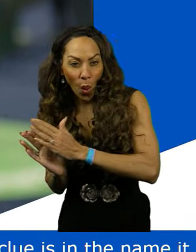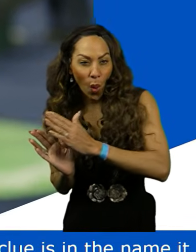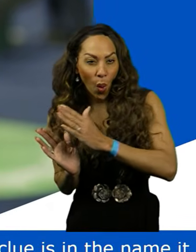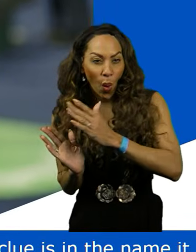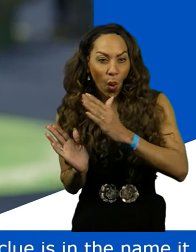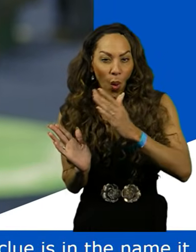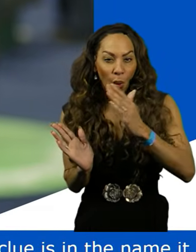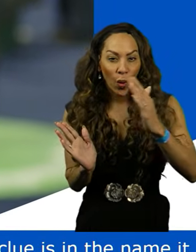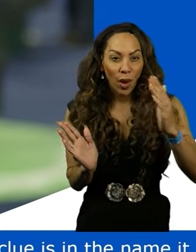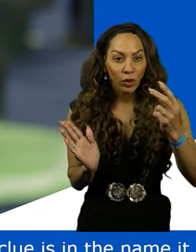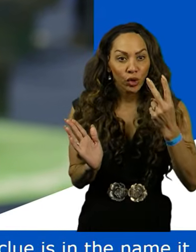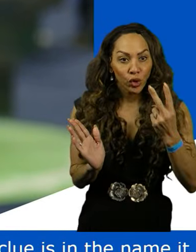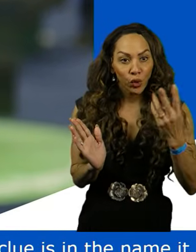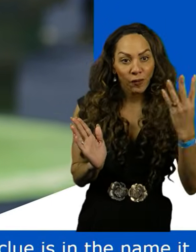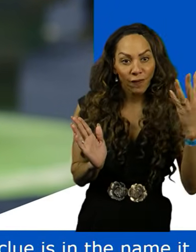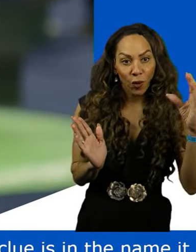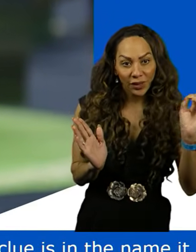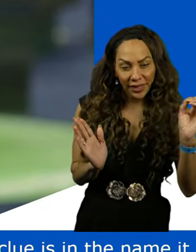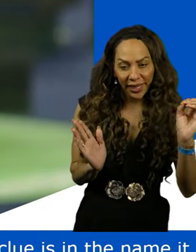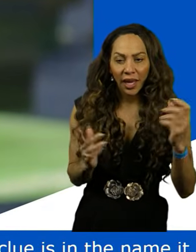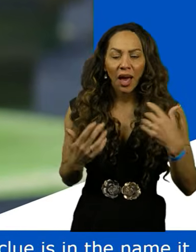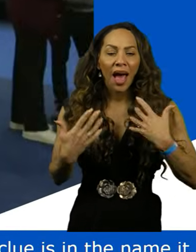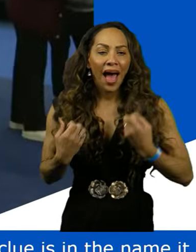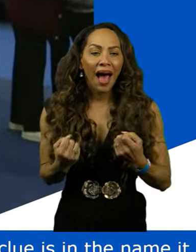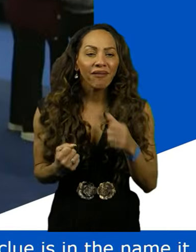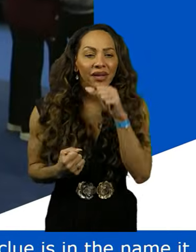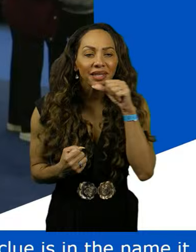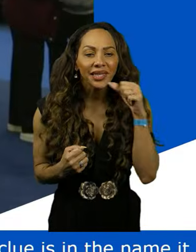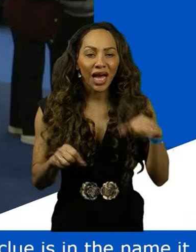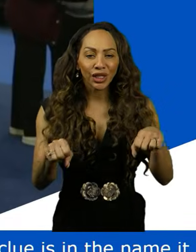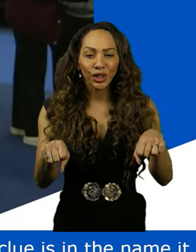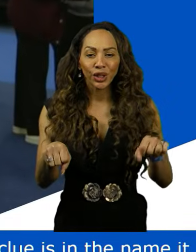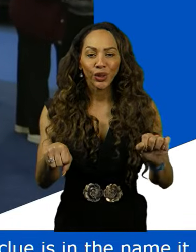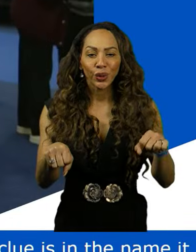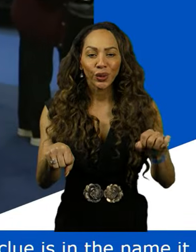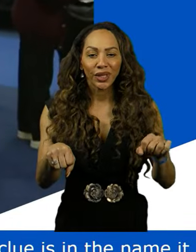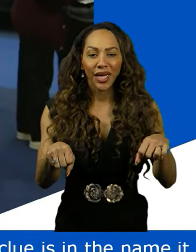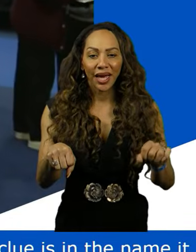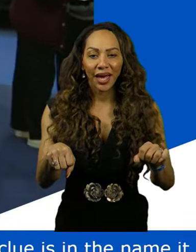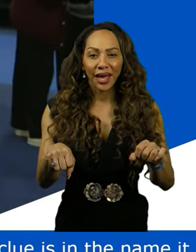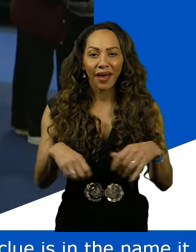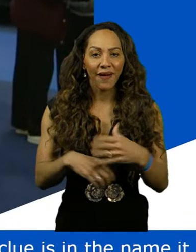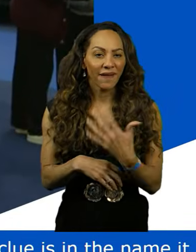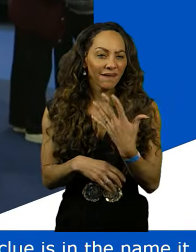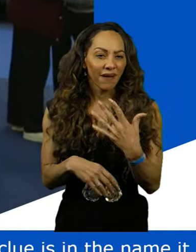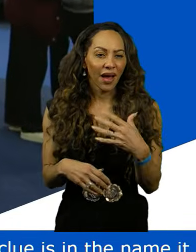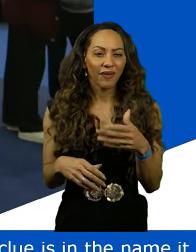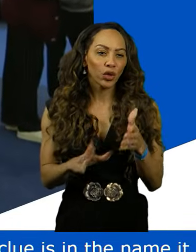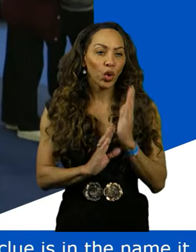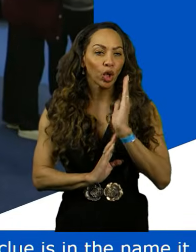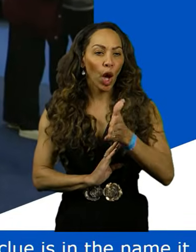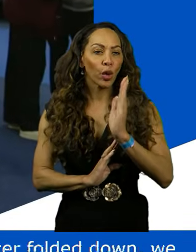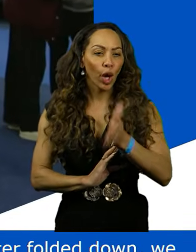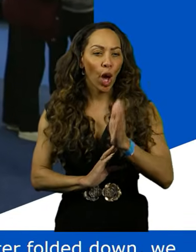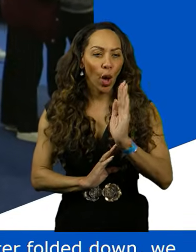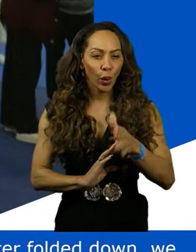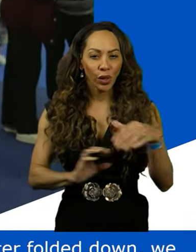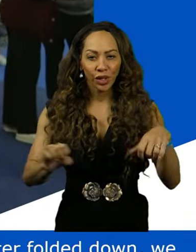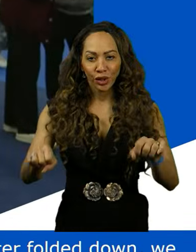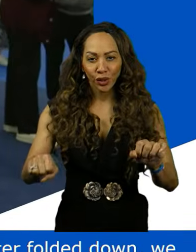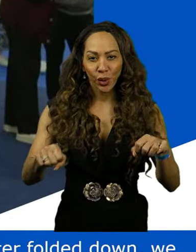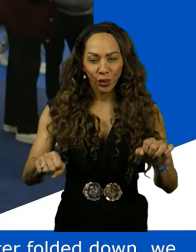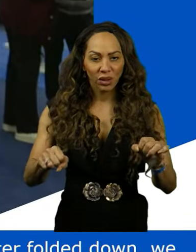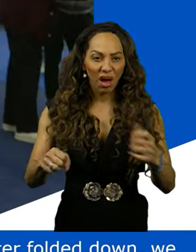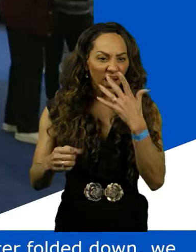Go-Go, so nice scooter, folded down. We've got lots of options